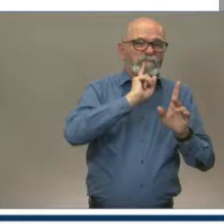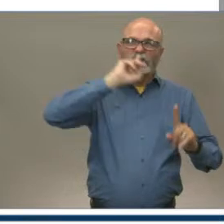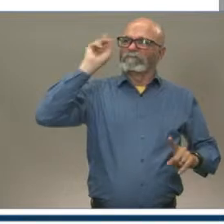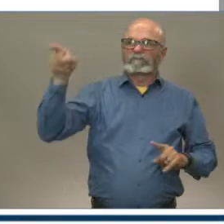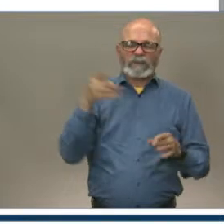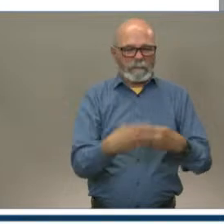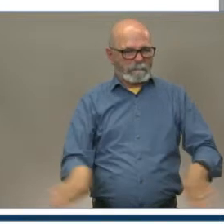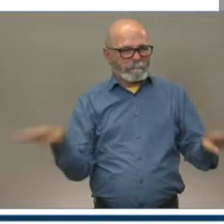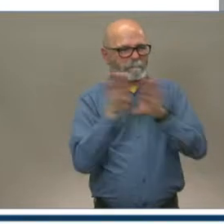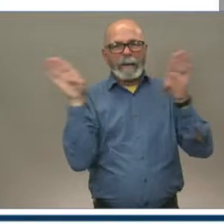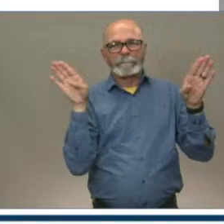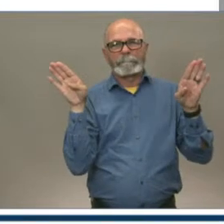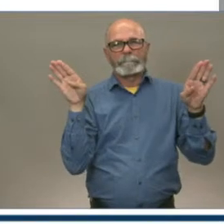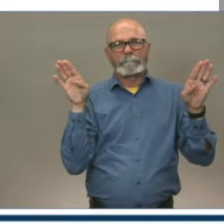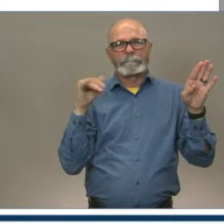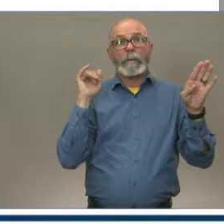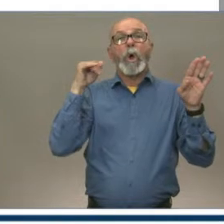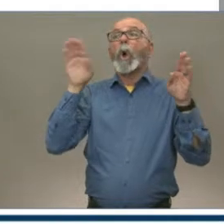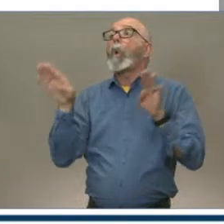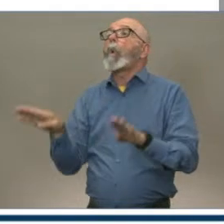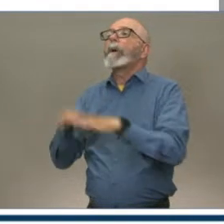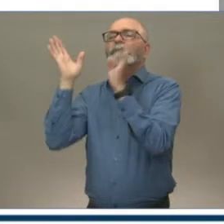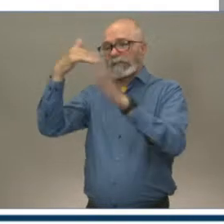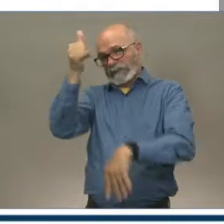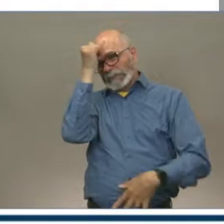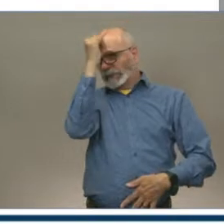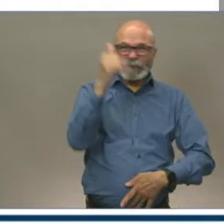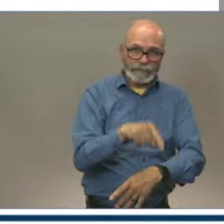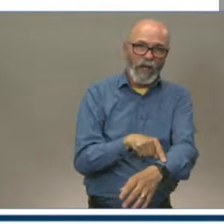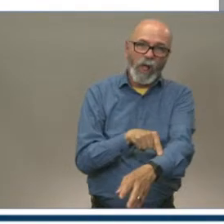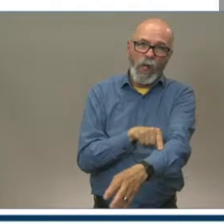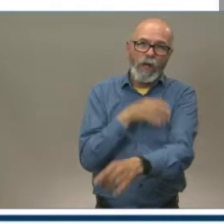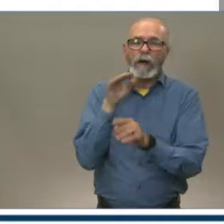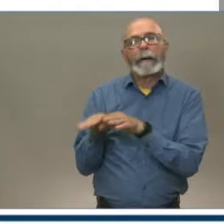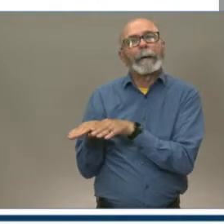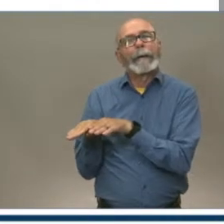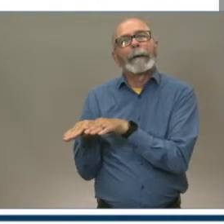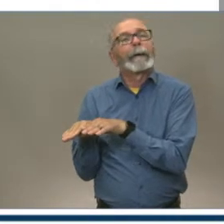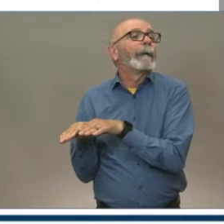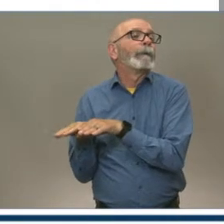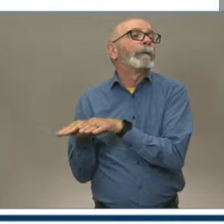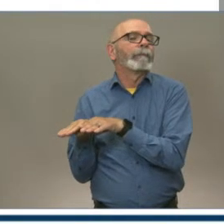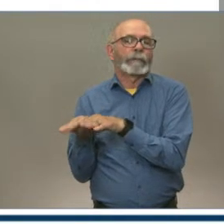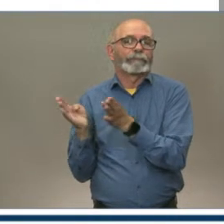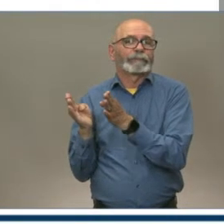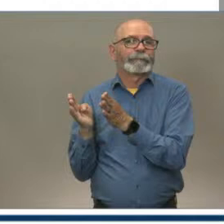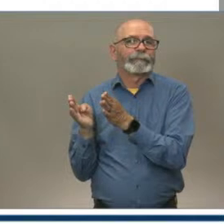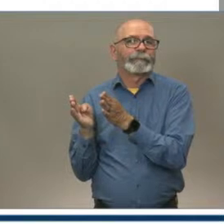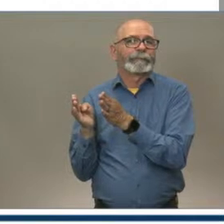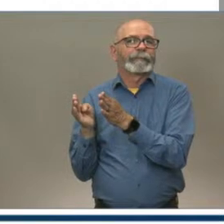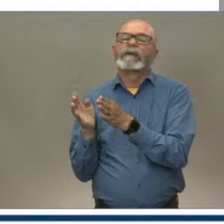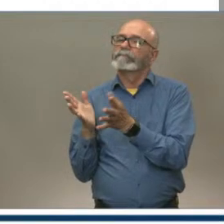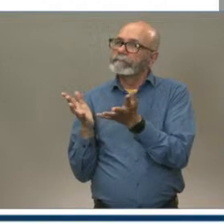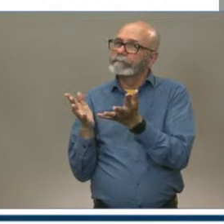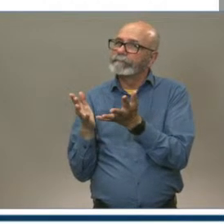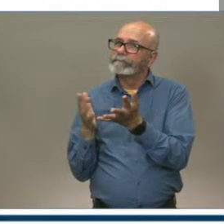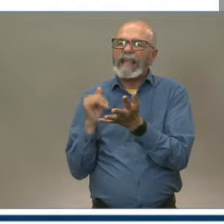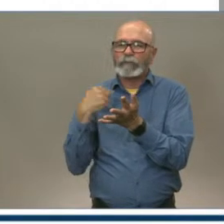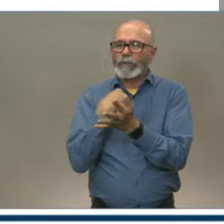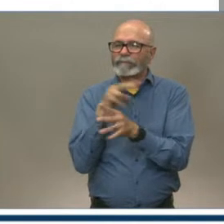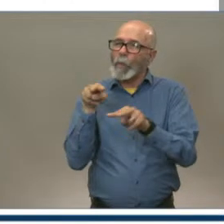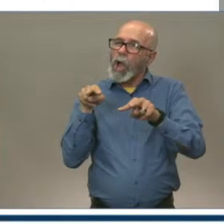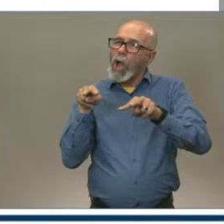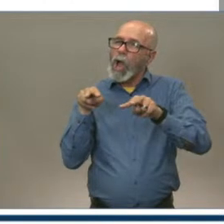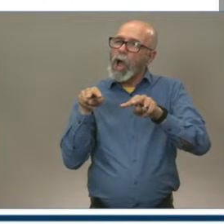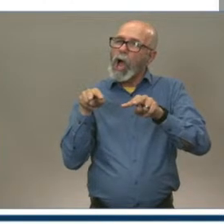That's been the strategy that's worked really well in previous waves. So if we continue to make sure that we're looking at suppressing cases and